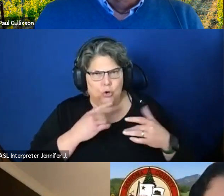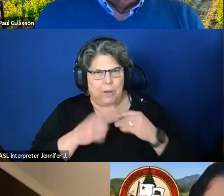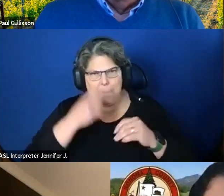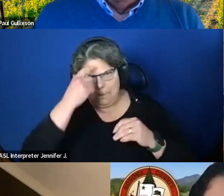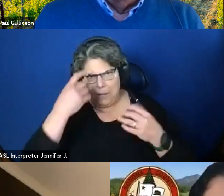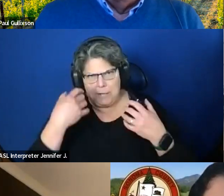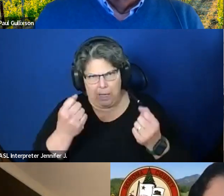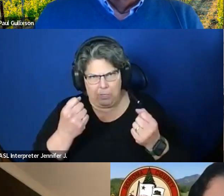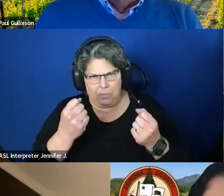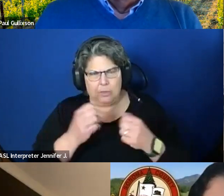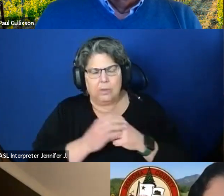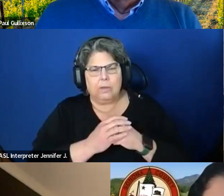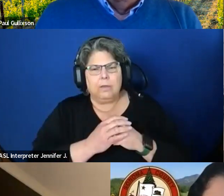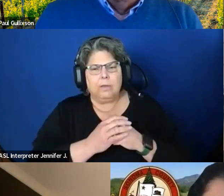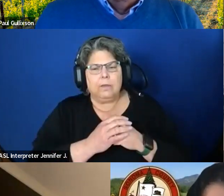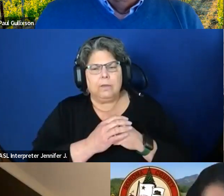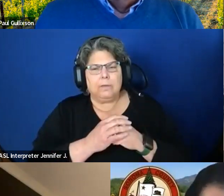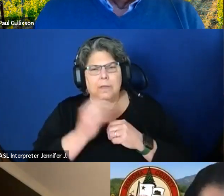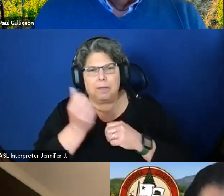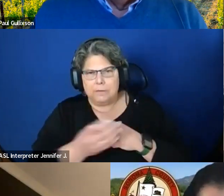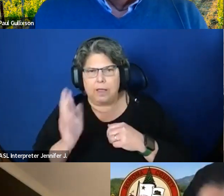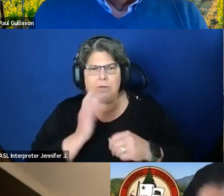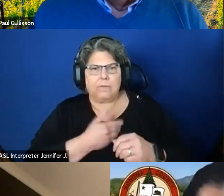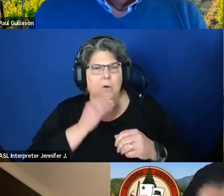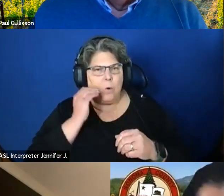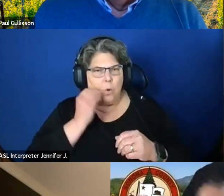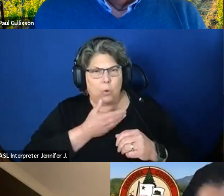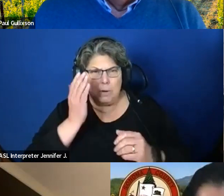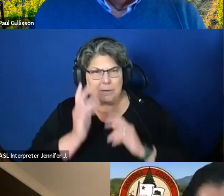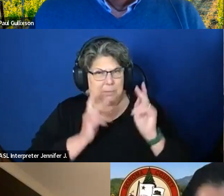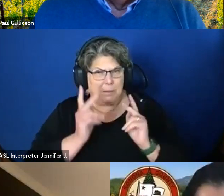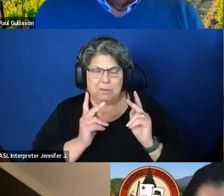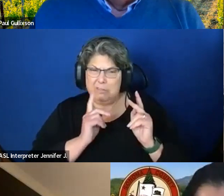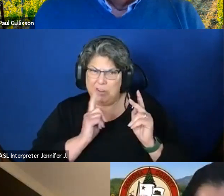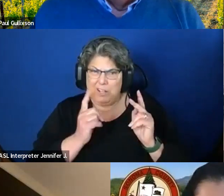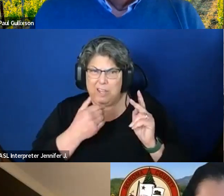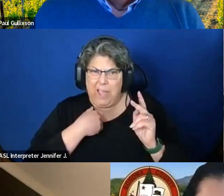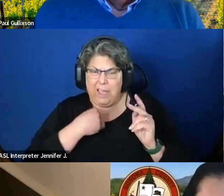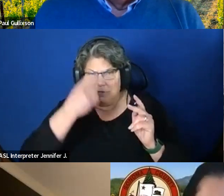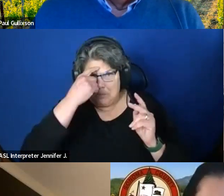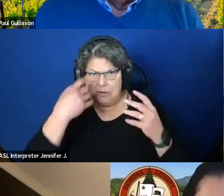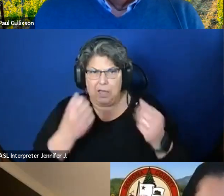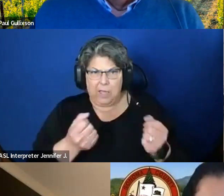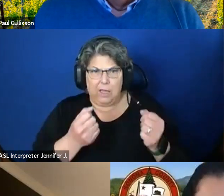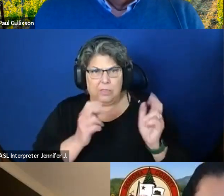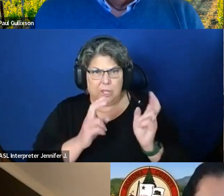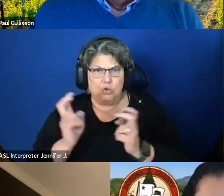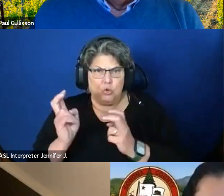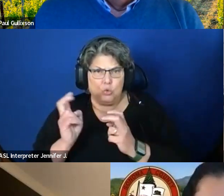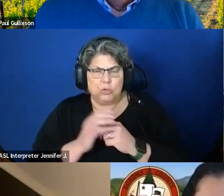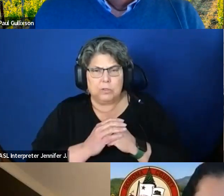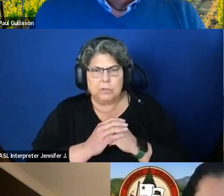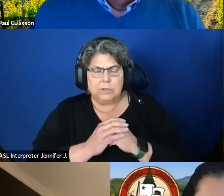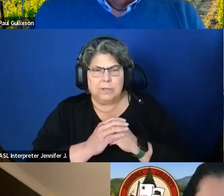mental health, and that a number of our homeless residents are really dealing with mental health issues, and the concern being that